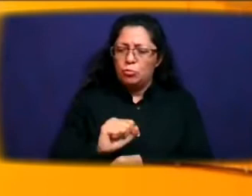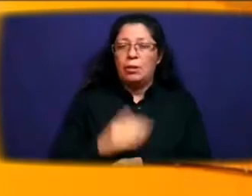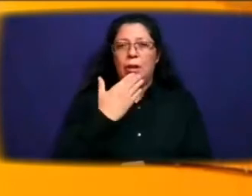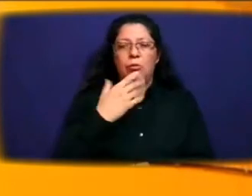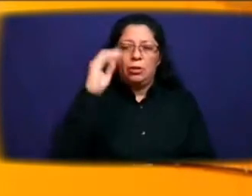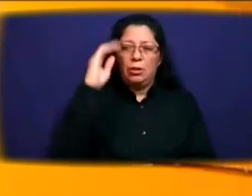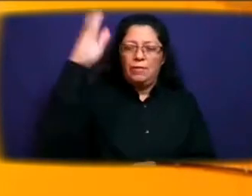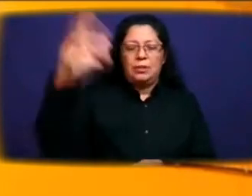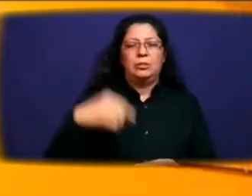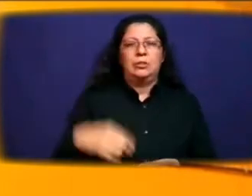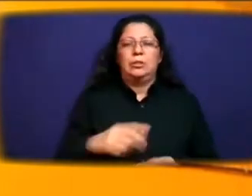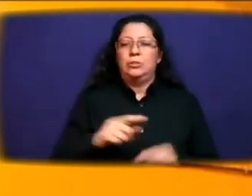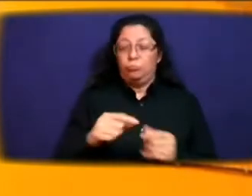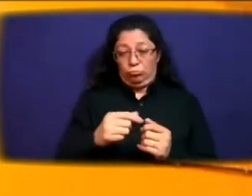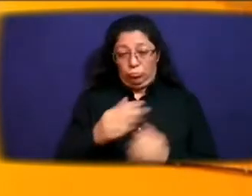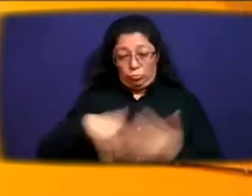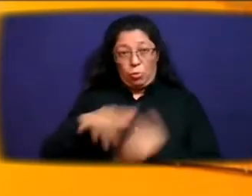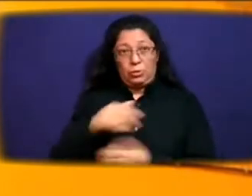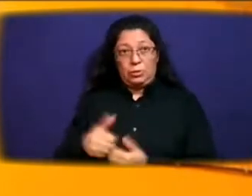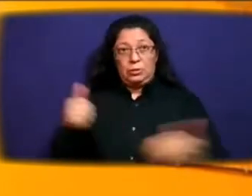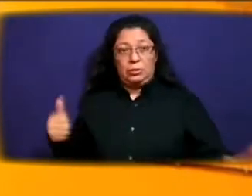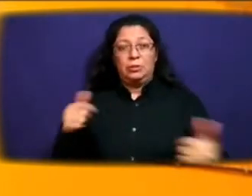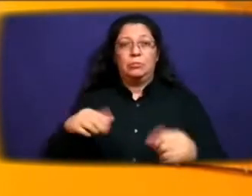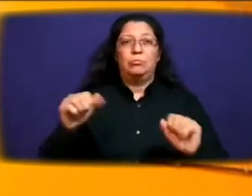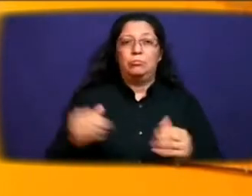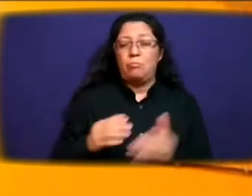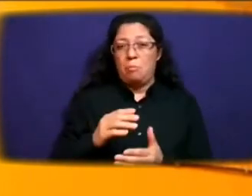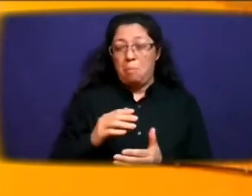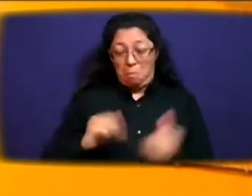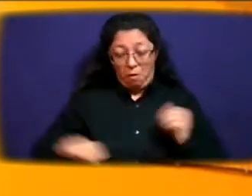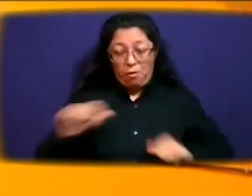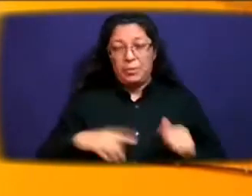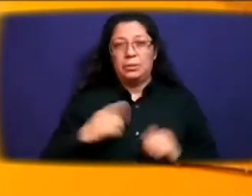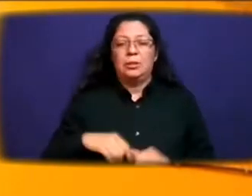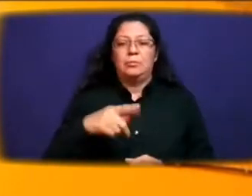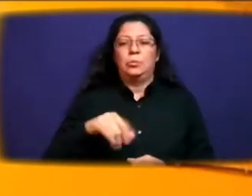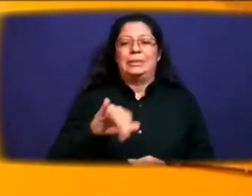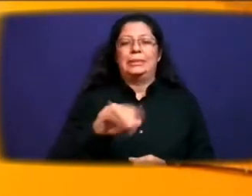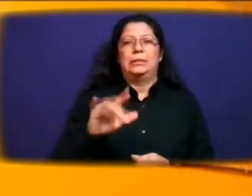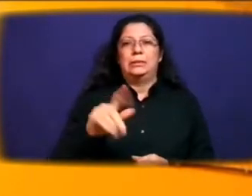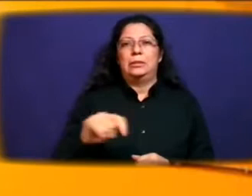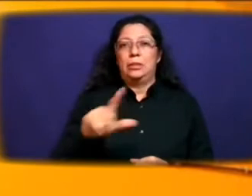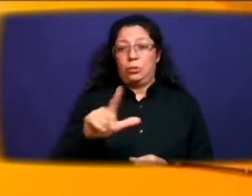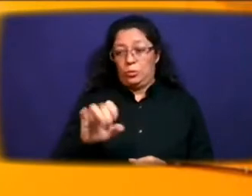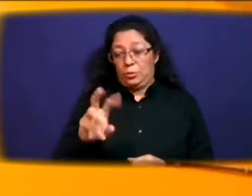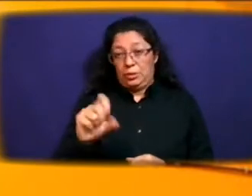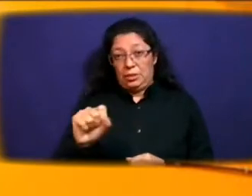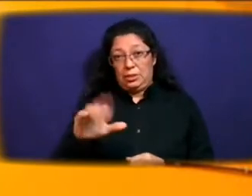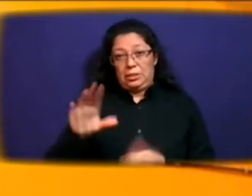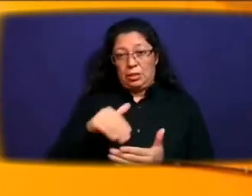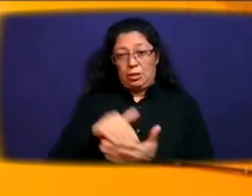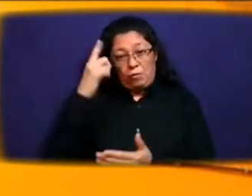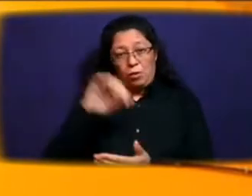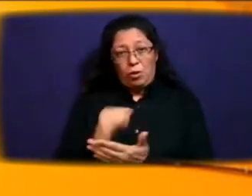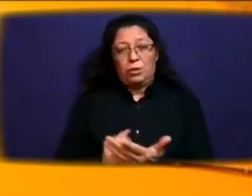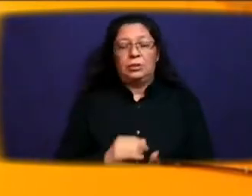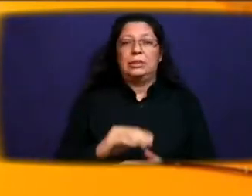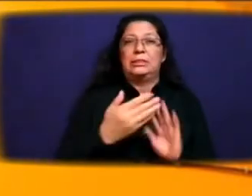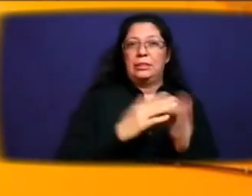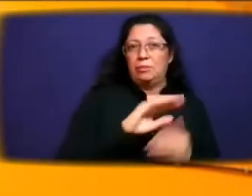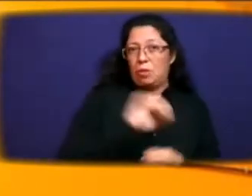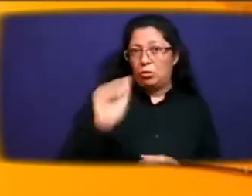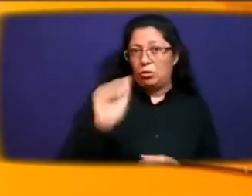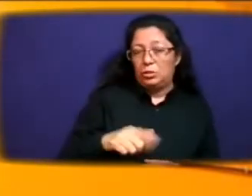Socially Distanced Performance at Princeton's Lewis Center for the Arts, the City of Austin Economic Development and Cultural Arts Division, the